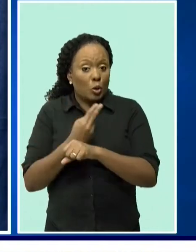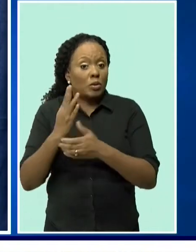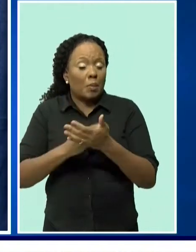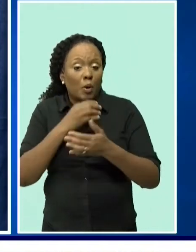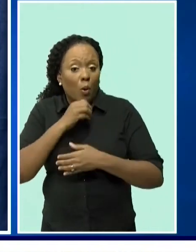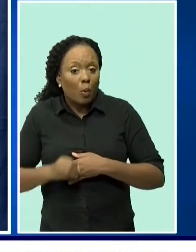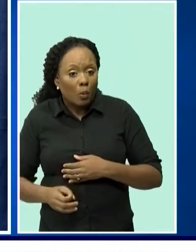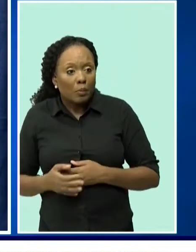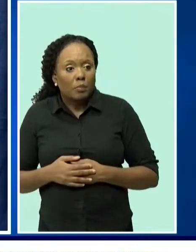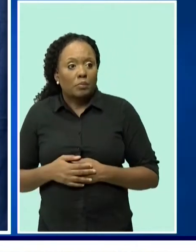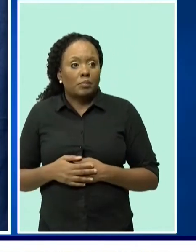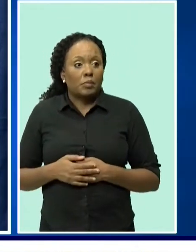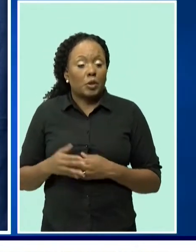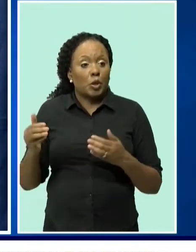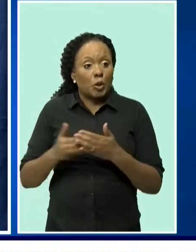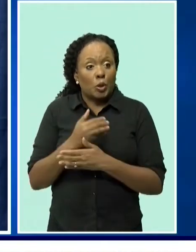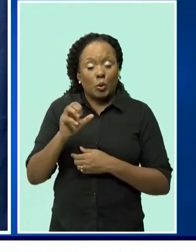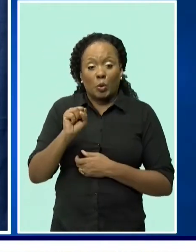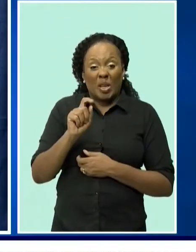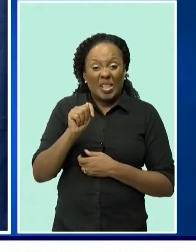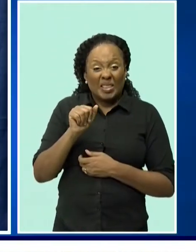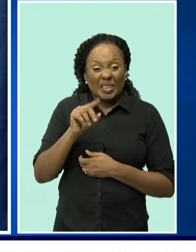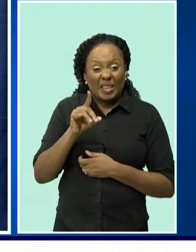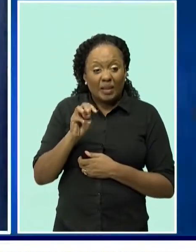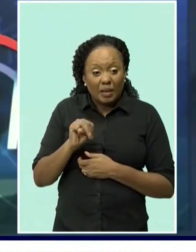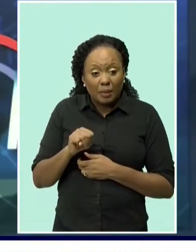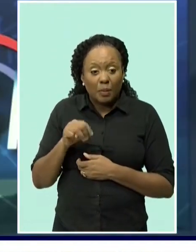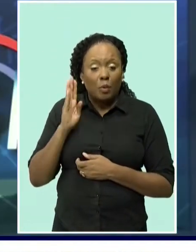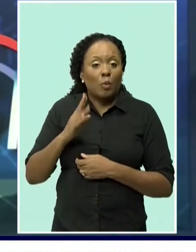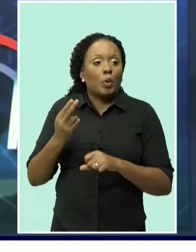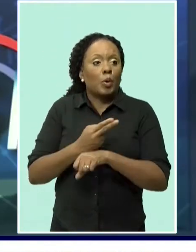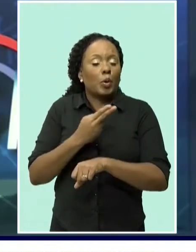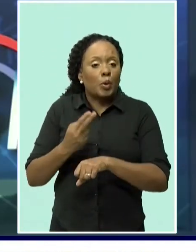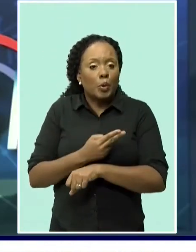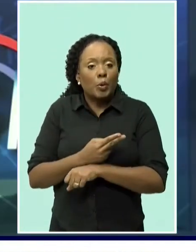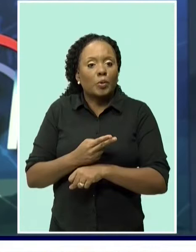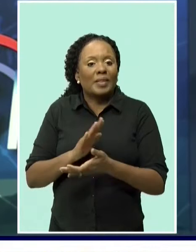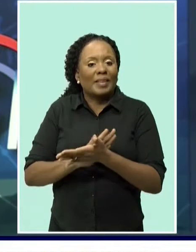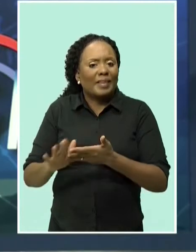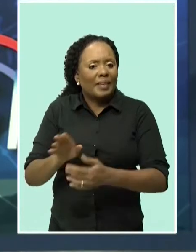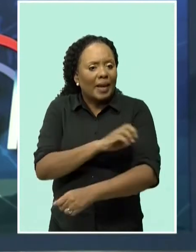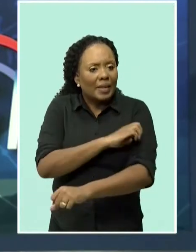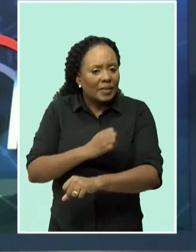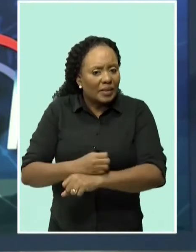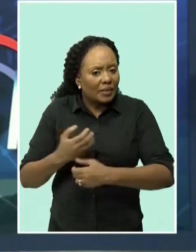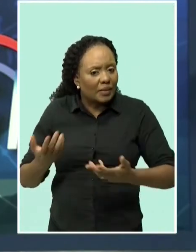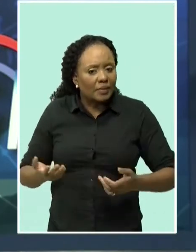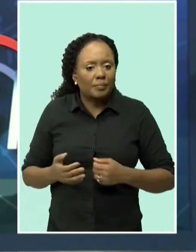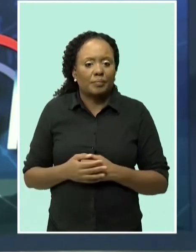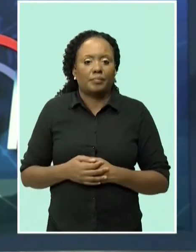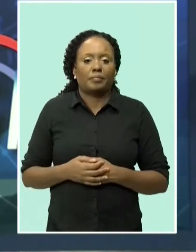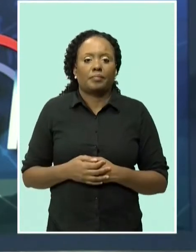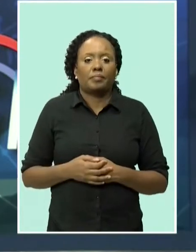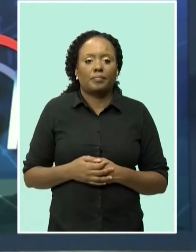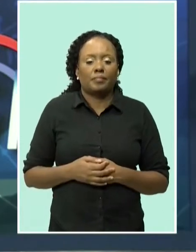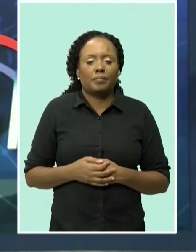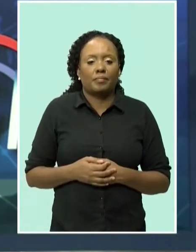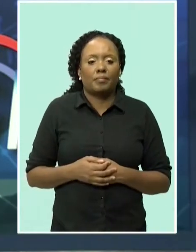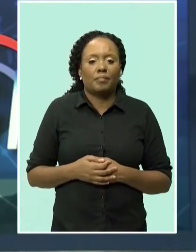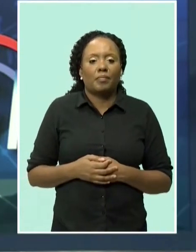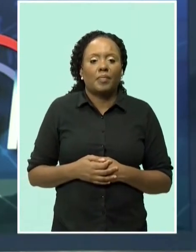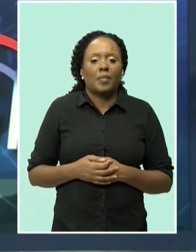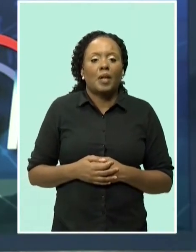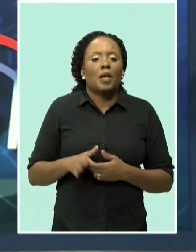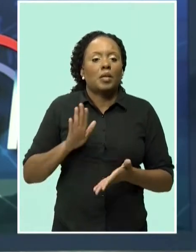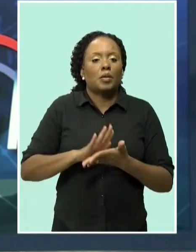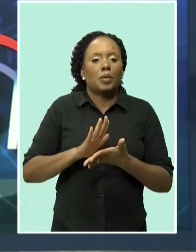own energy? Will it be multi-purpose? One of Barbados's newest secondary schools is celebrating its Silver Jubilee.